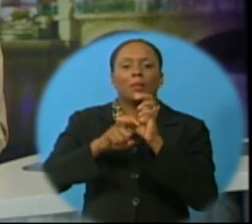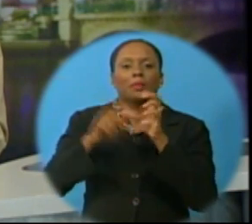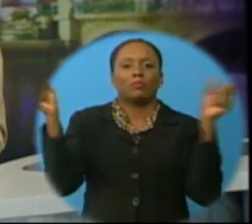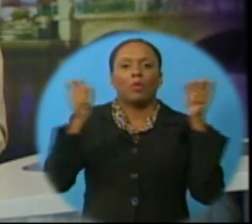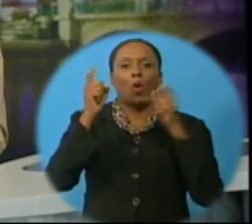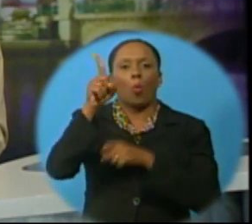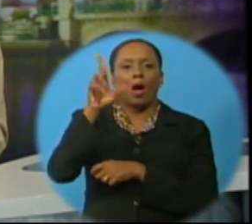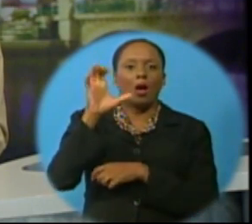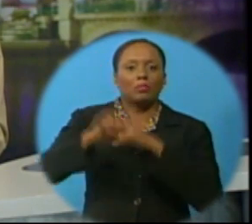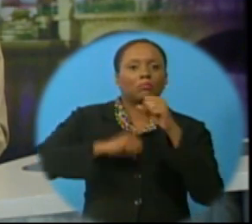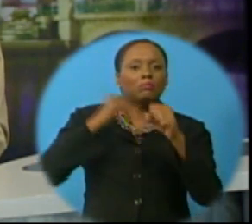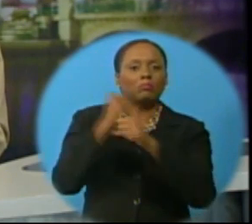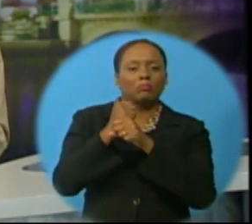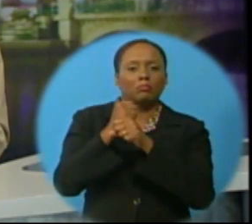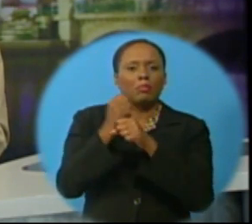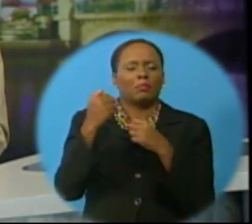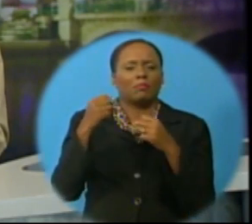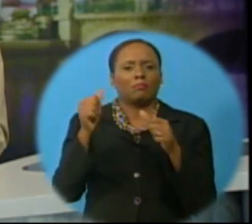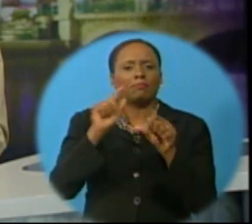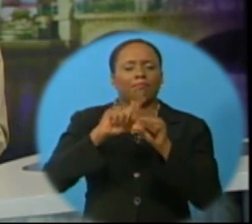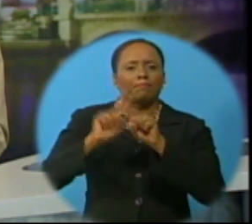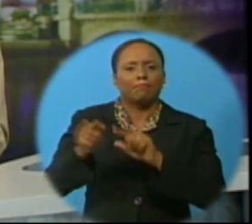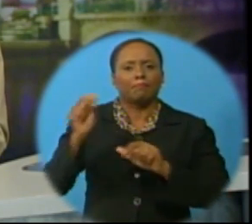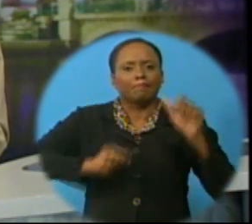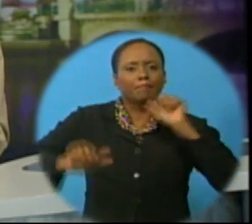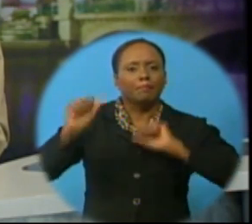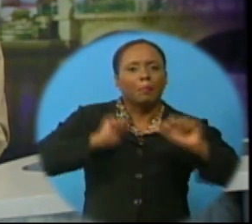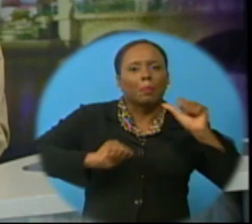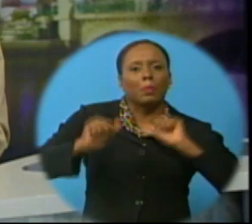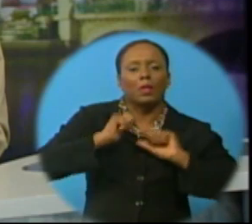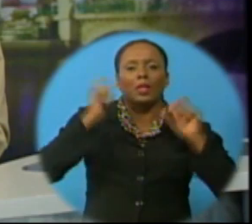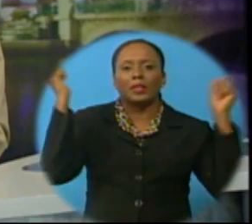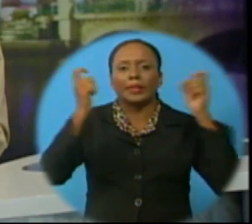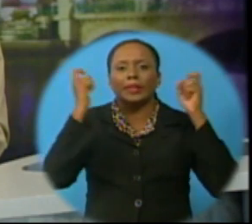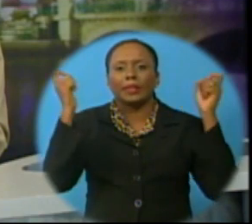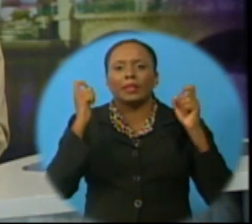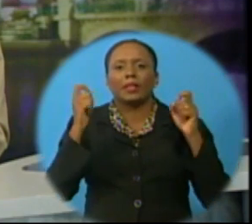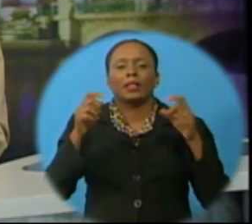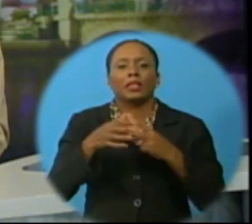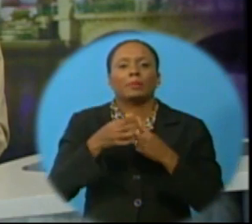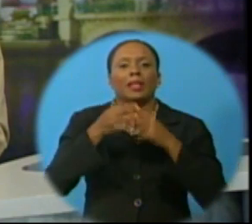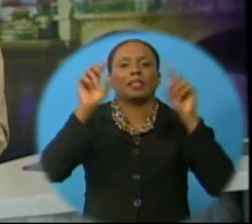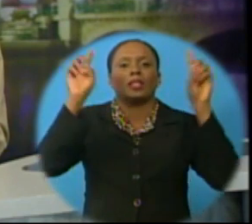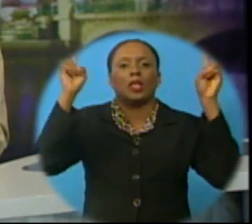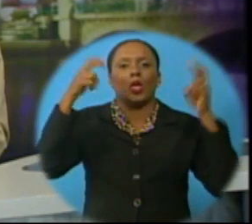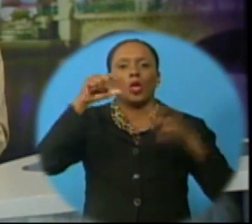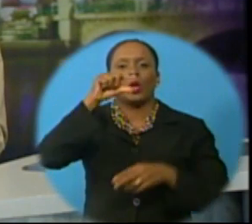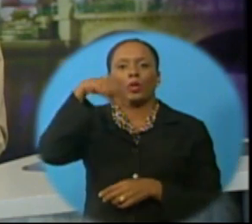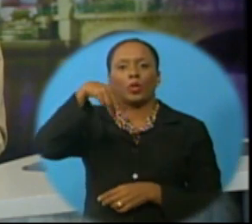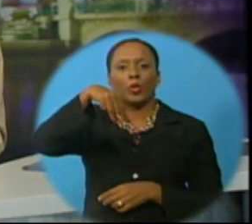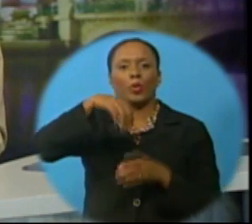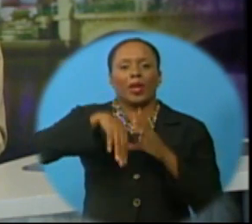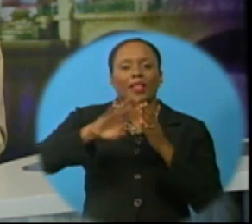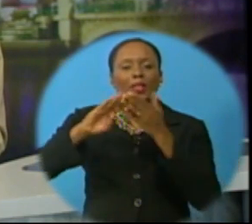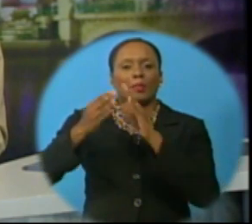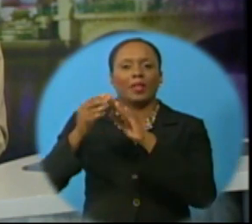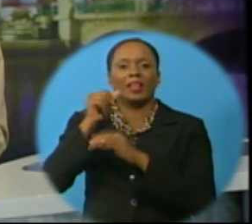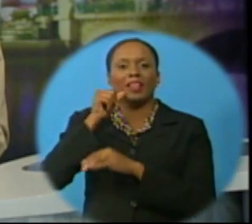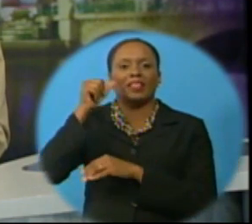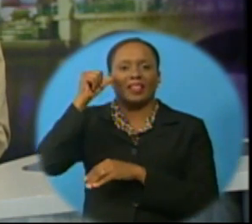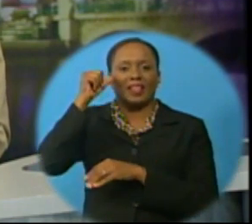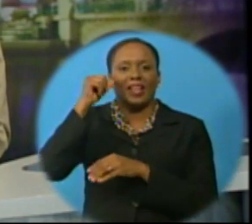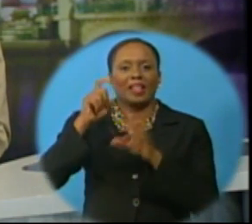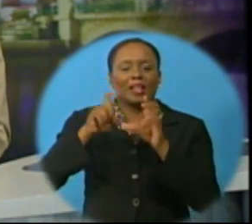of existence. As part of activities to commemorate that milestone, there was a special queue in the community yesterday at the Bank Hall